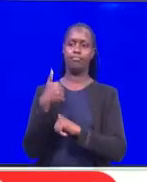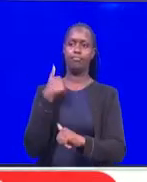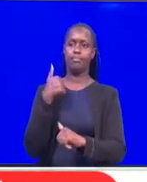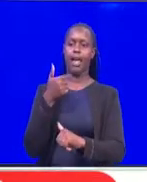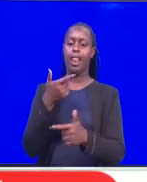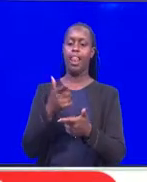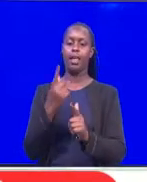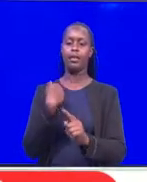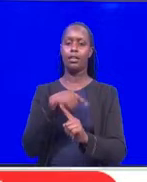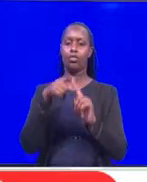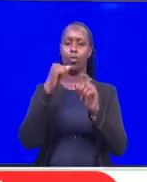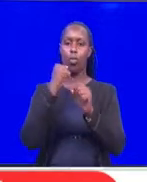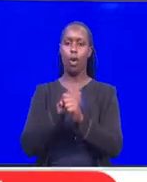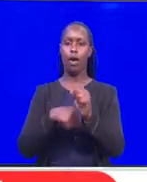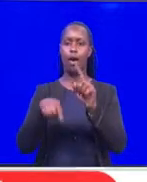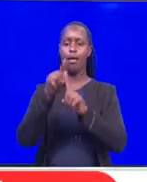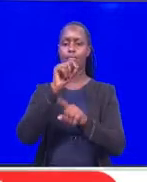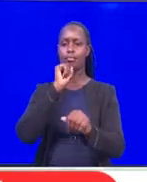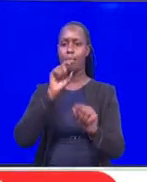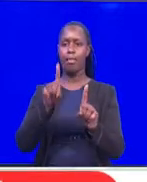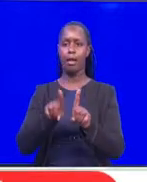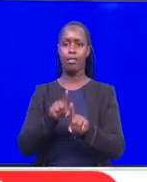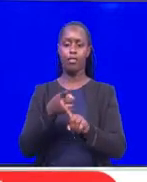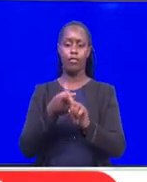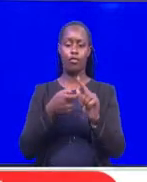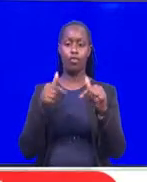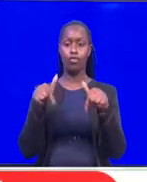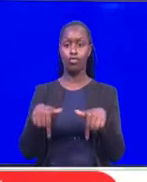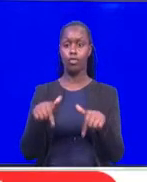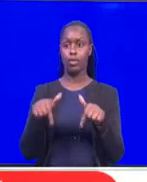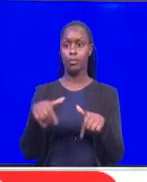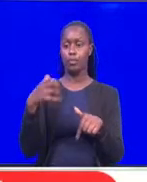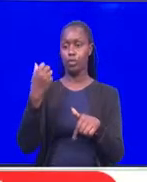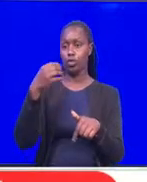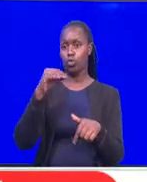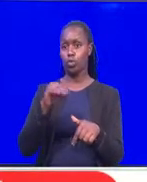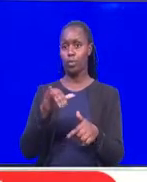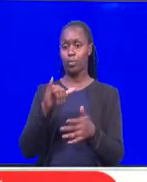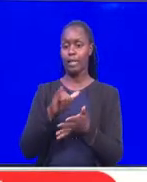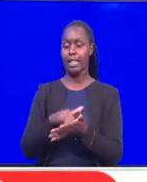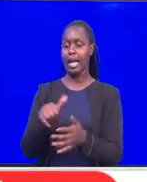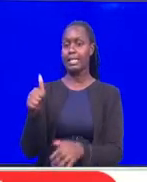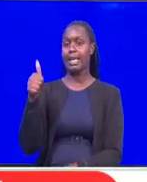kama duku from today. Kwa hivyo hiyo hii